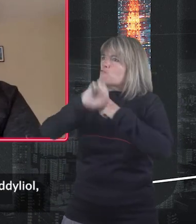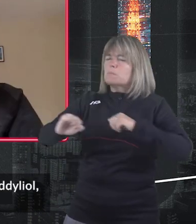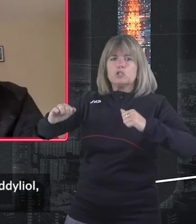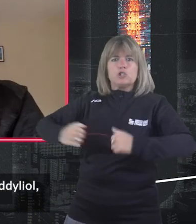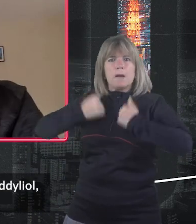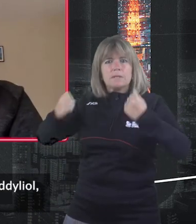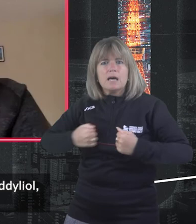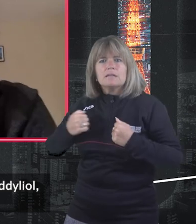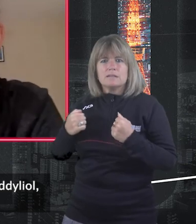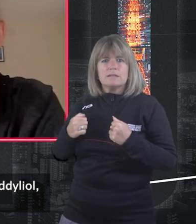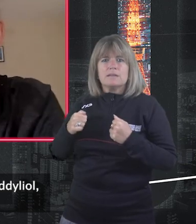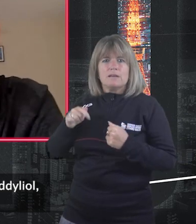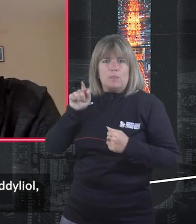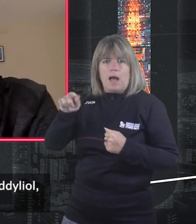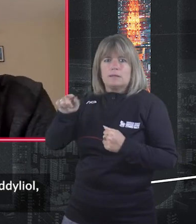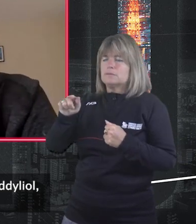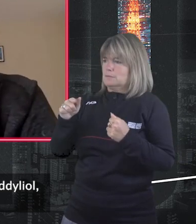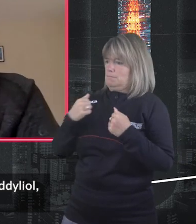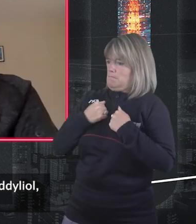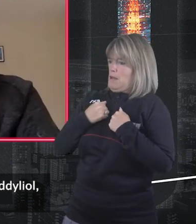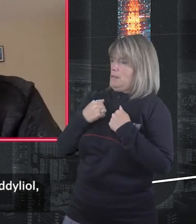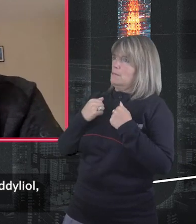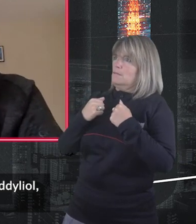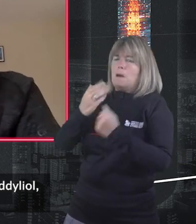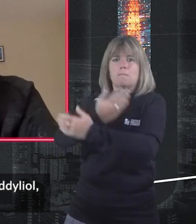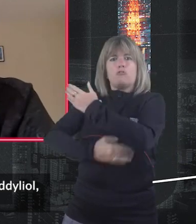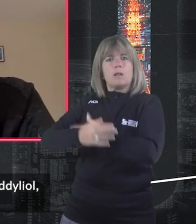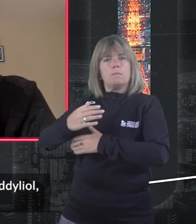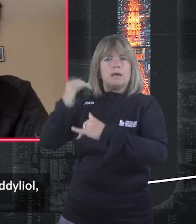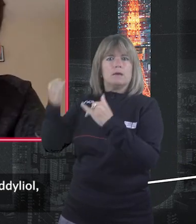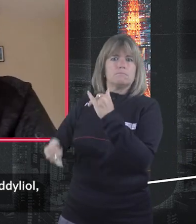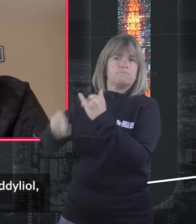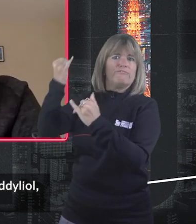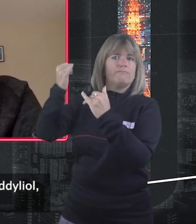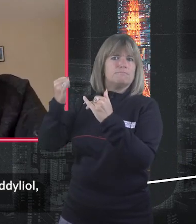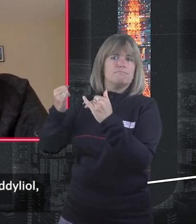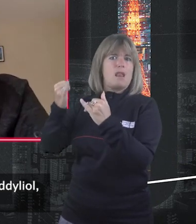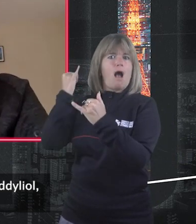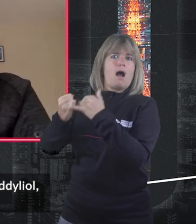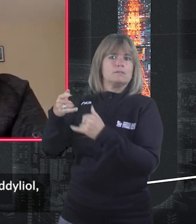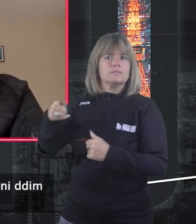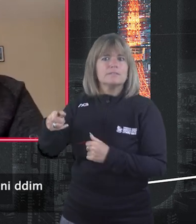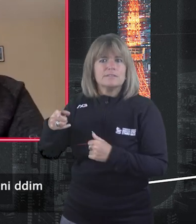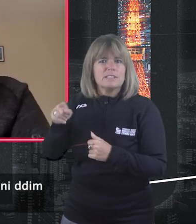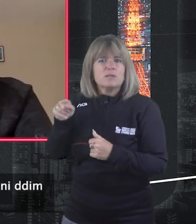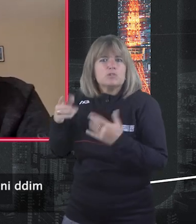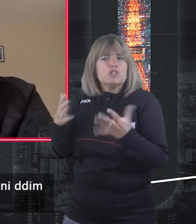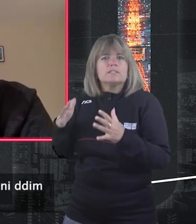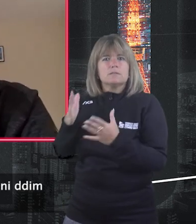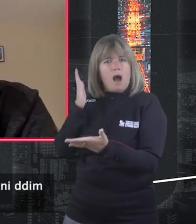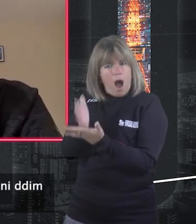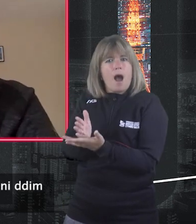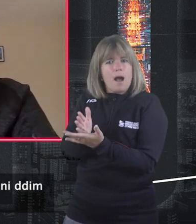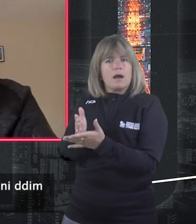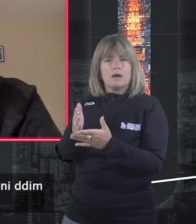mentally going into the European Championships was, you know, basically that's my Paralympic final. And for me, it was